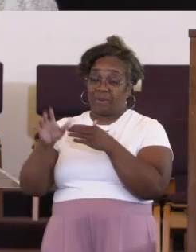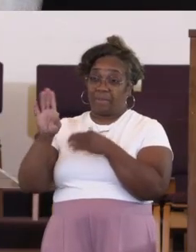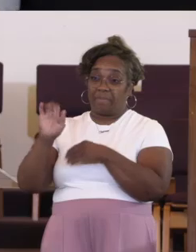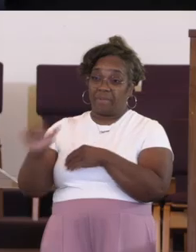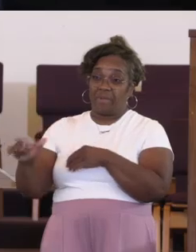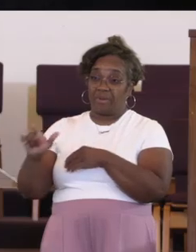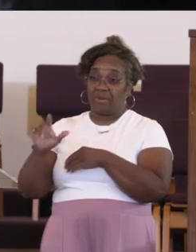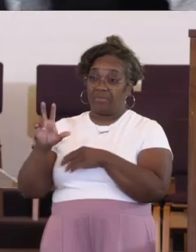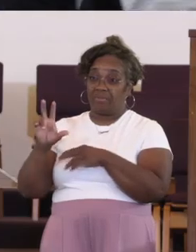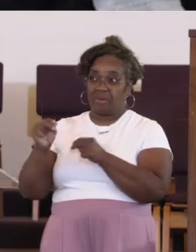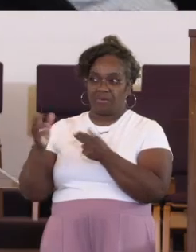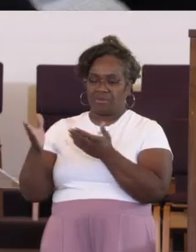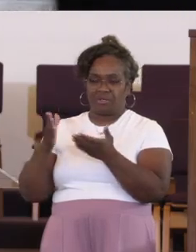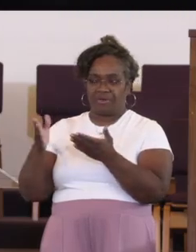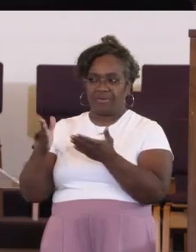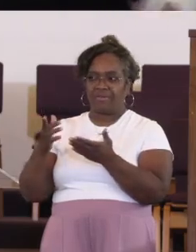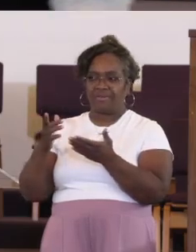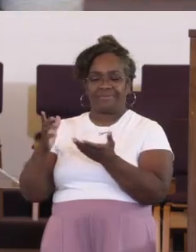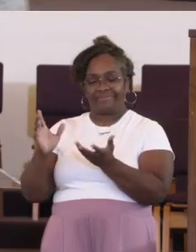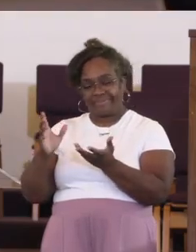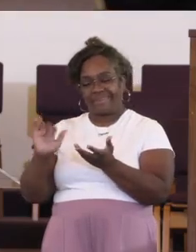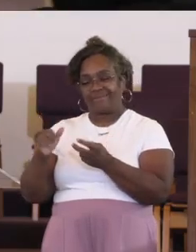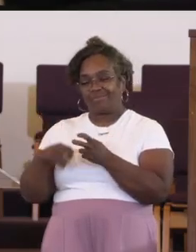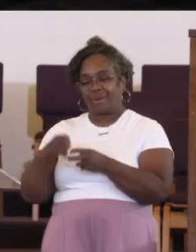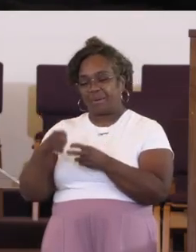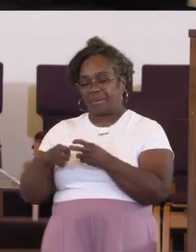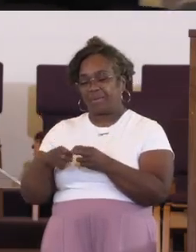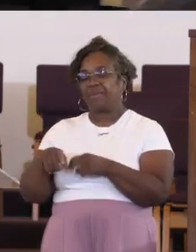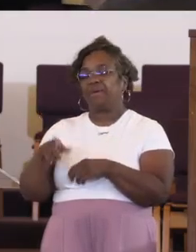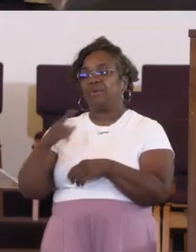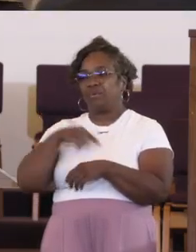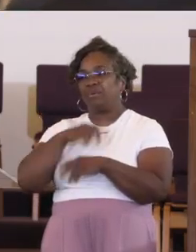to take care of you. All right, let's take somebody on the phone.